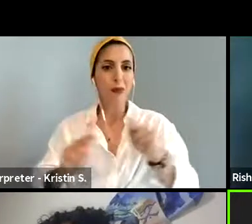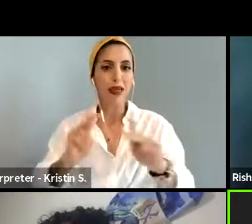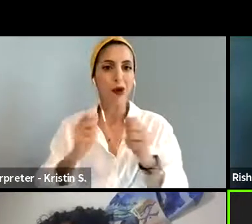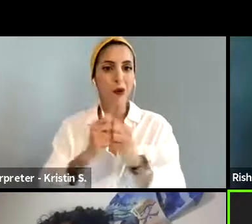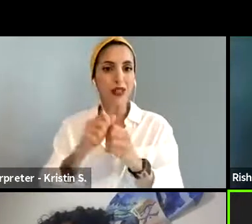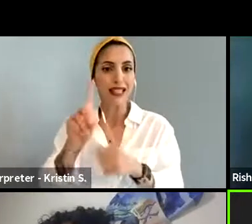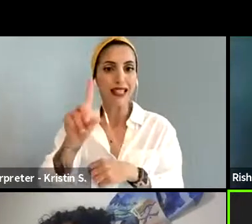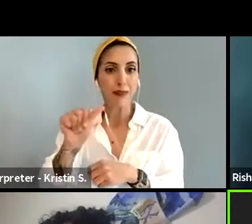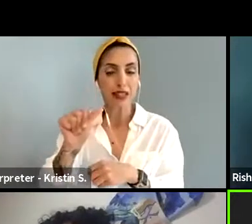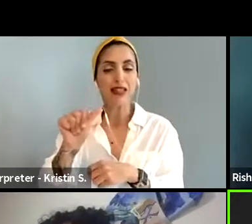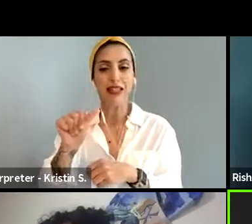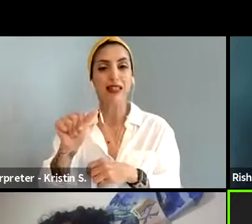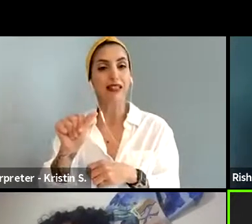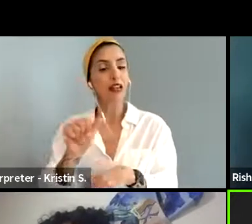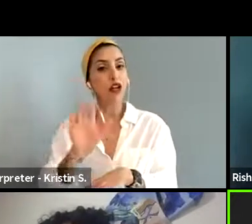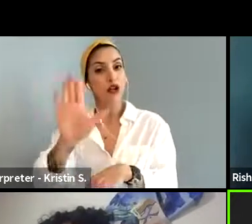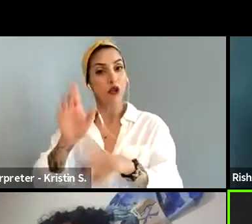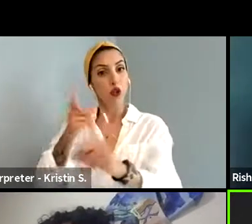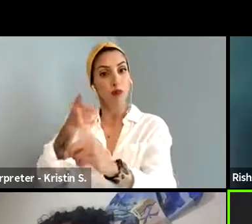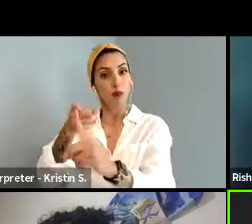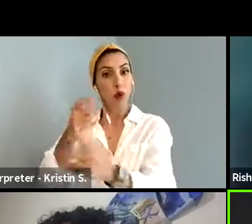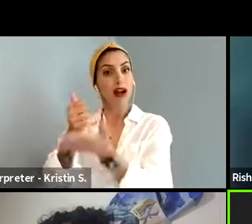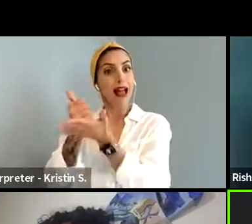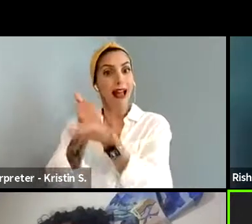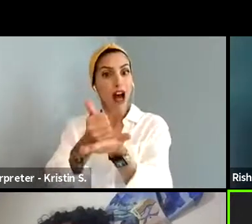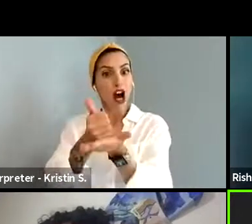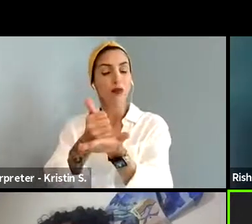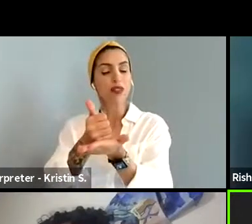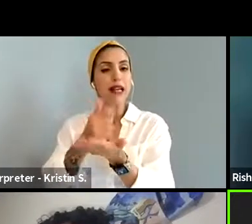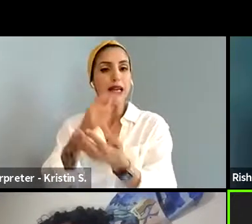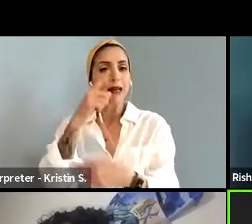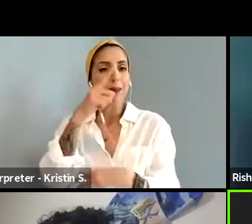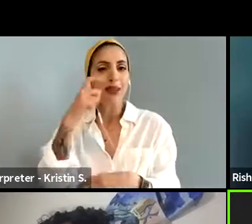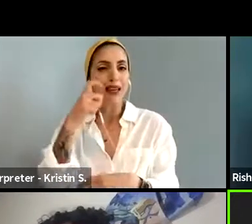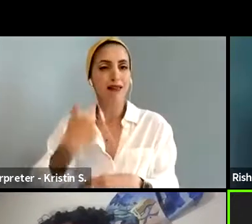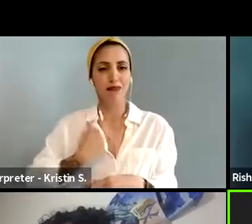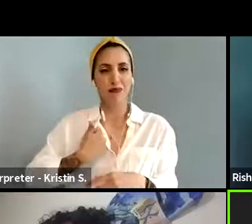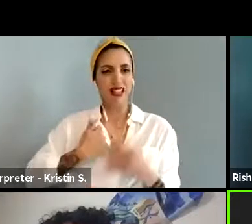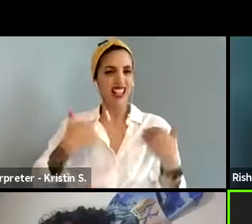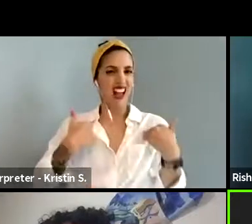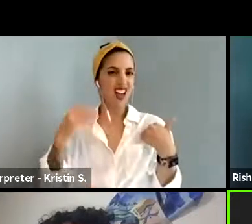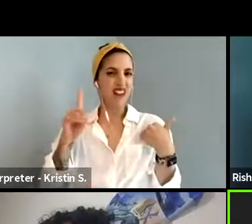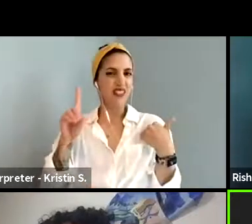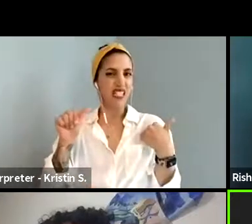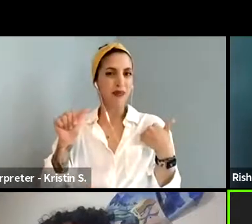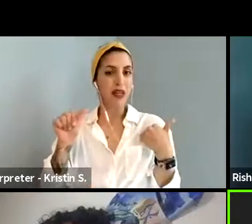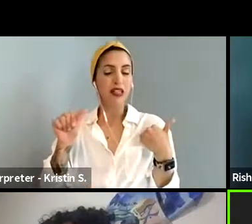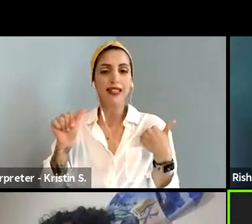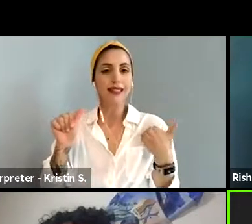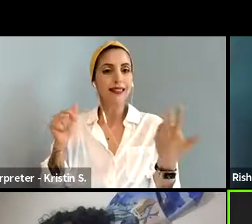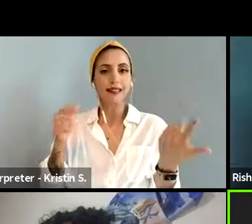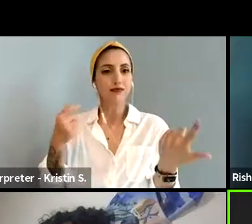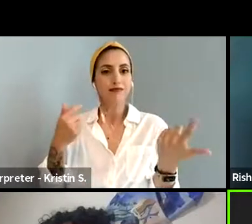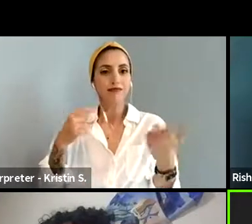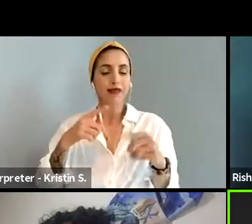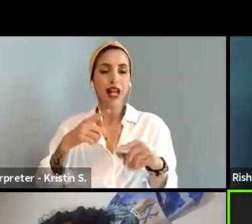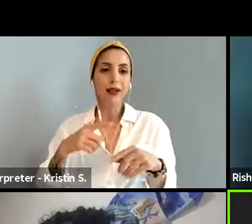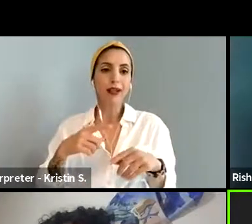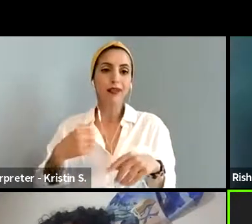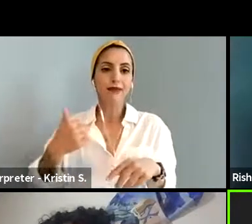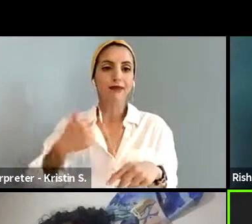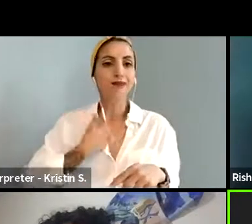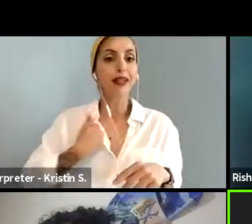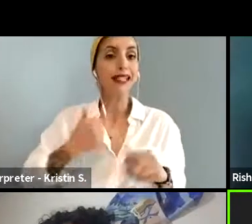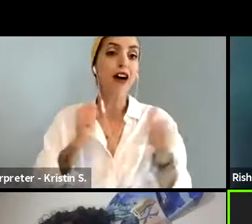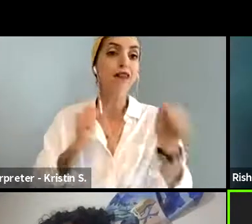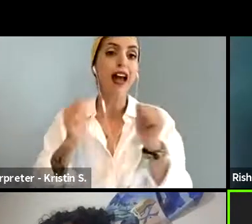saying also helps because a lot of times as a person with a disability, we can't, as an actress, like,